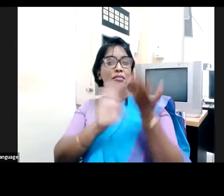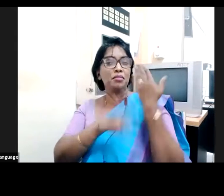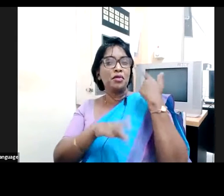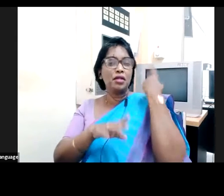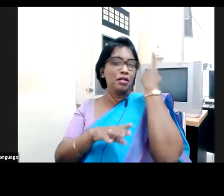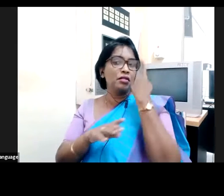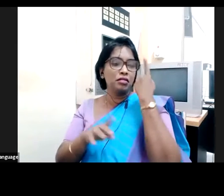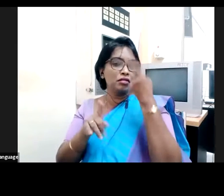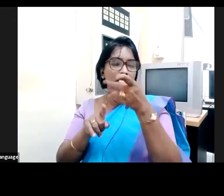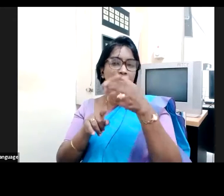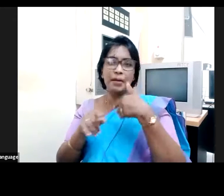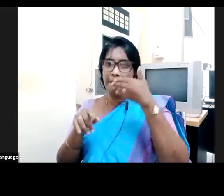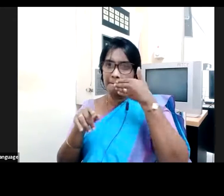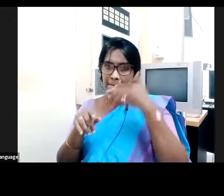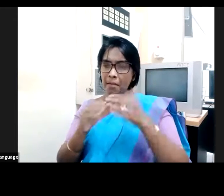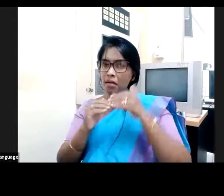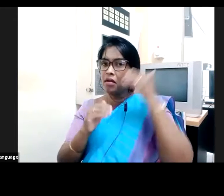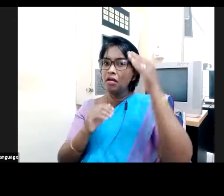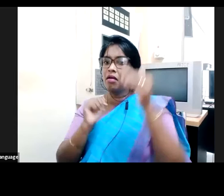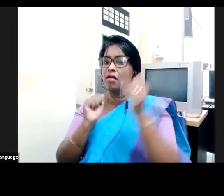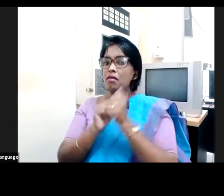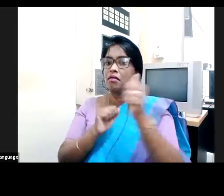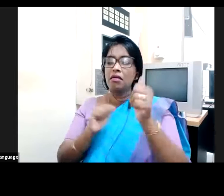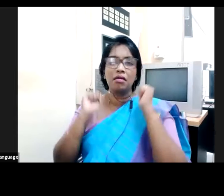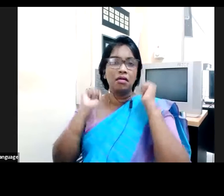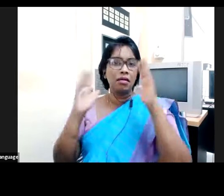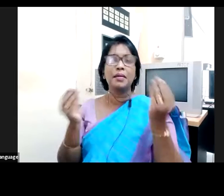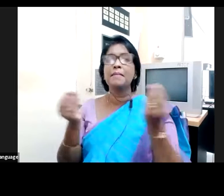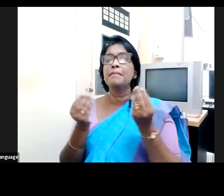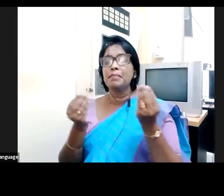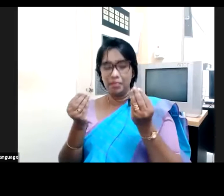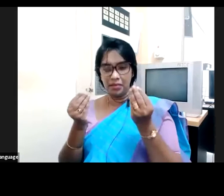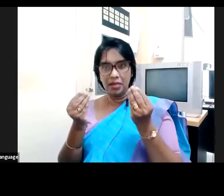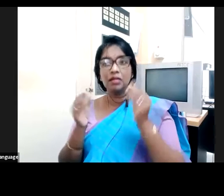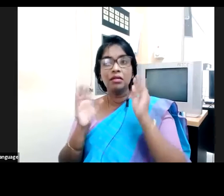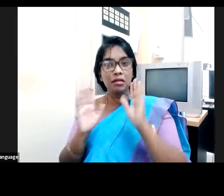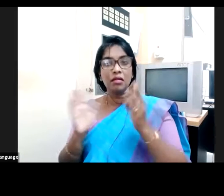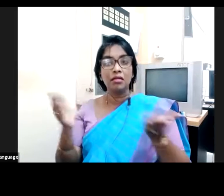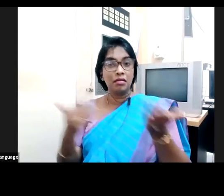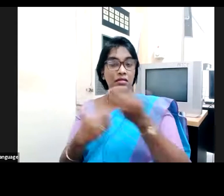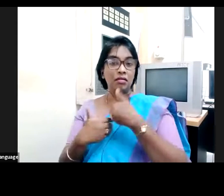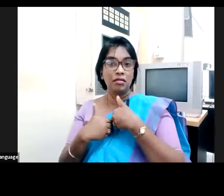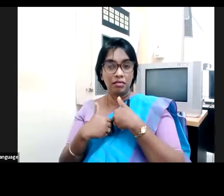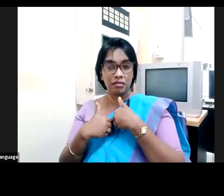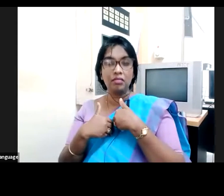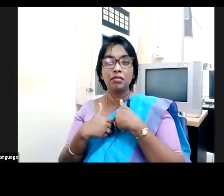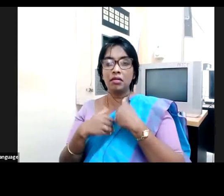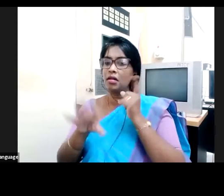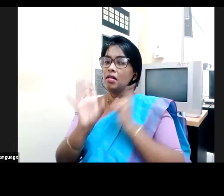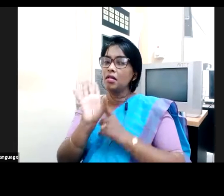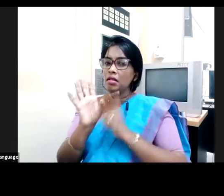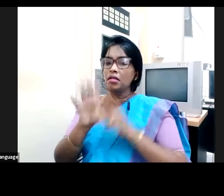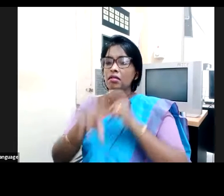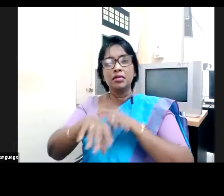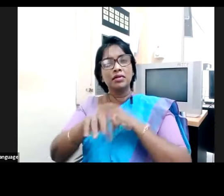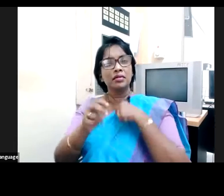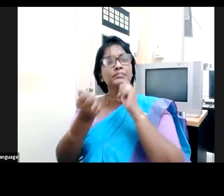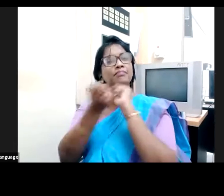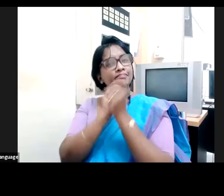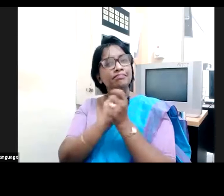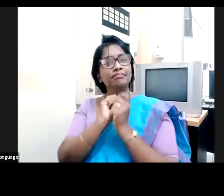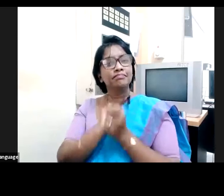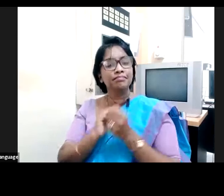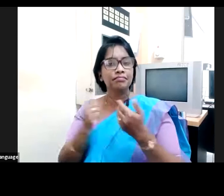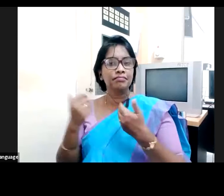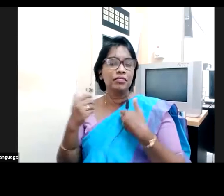future. This changing ourselves every second in a way that we love that what we are doing and we love